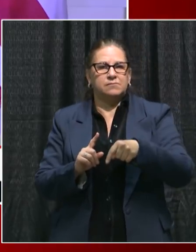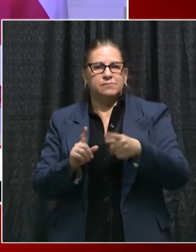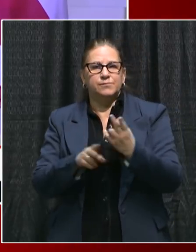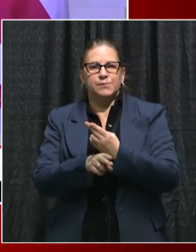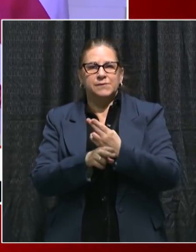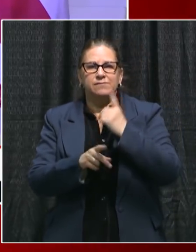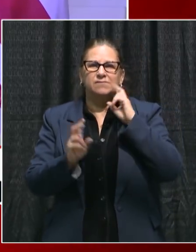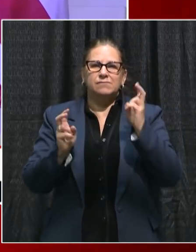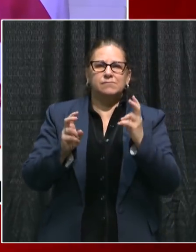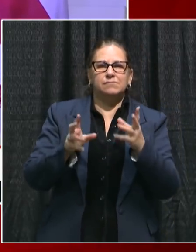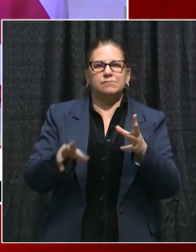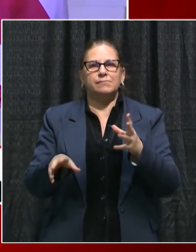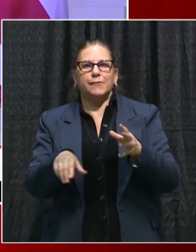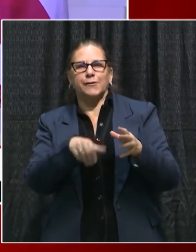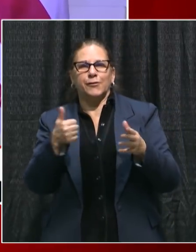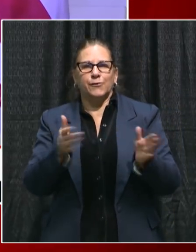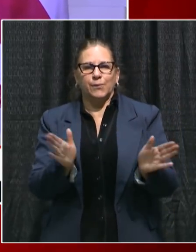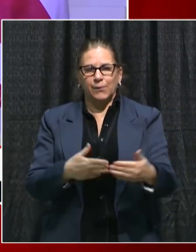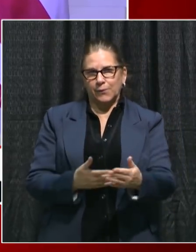for patients during this COVID event.